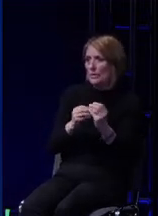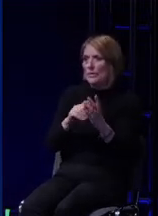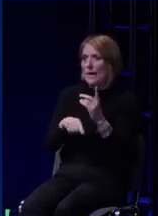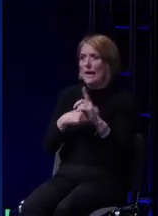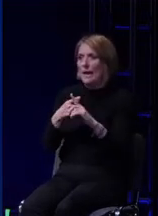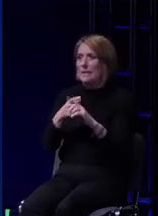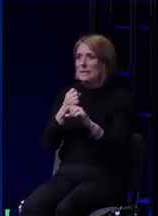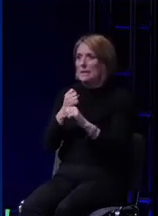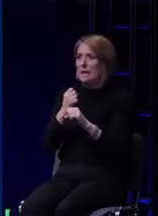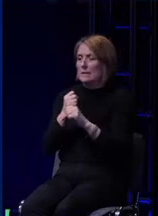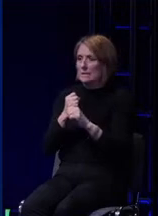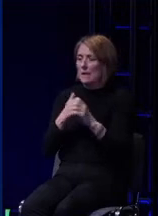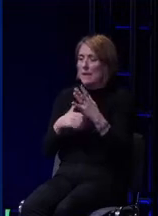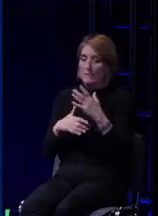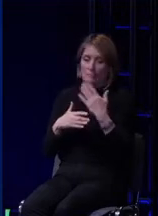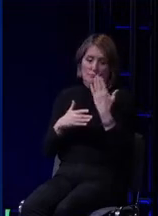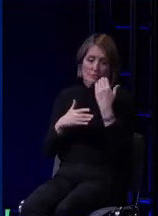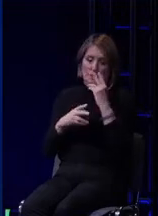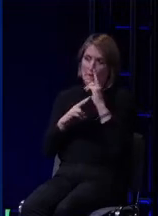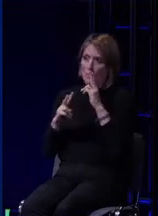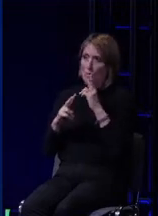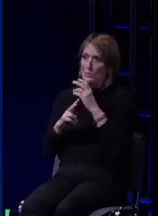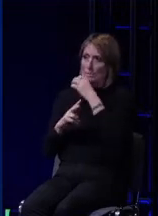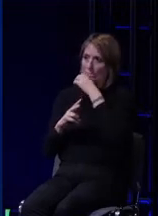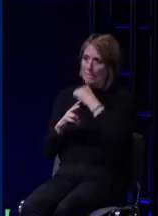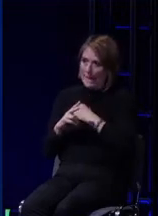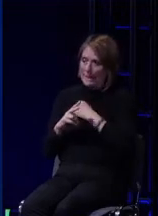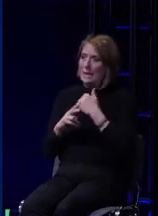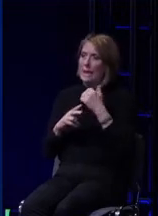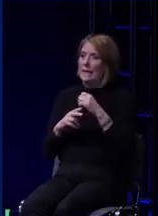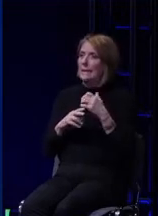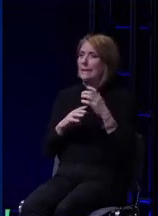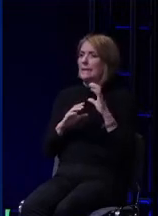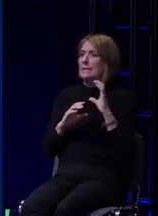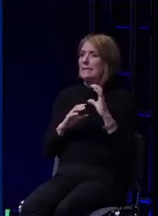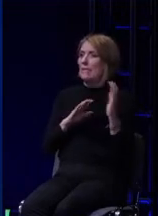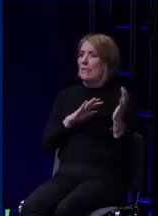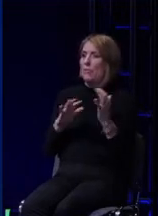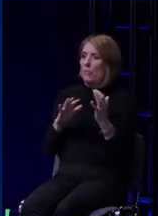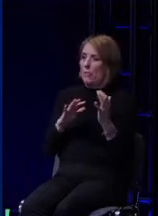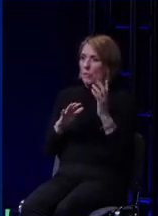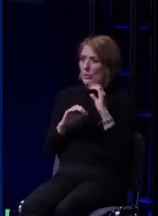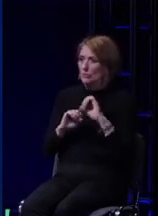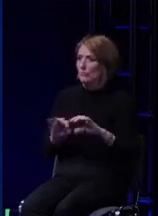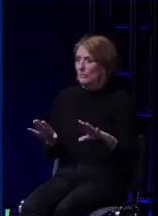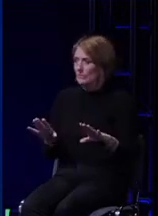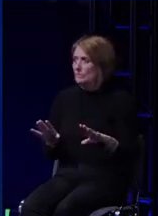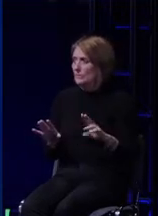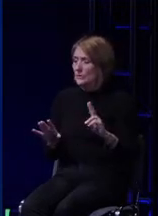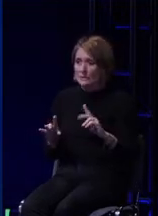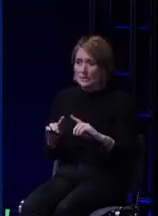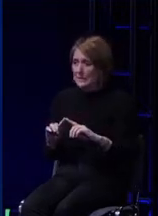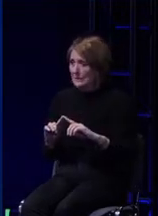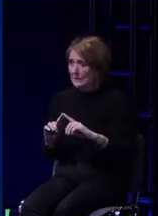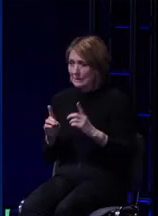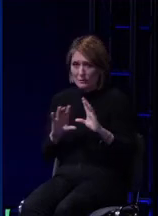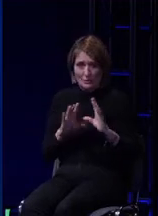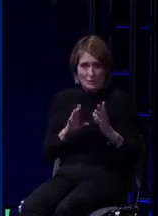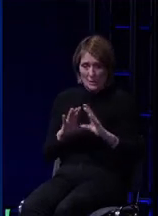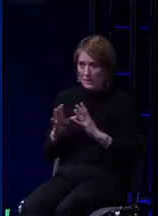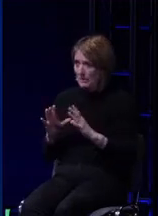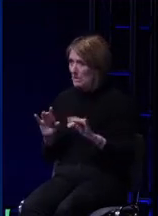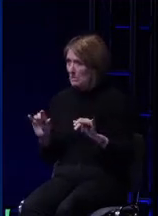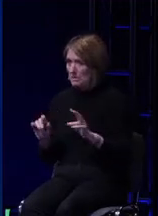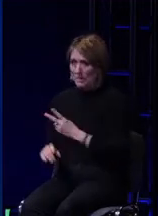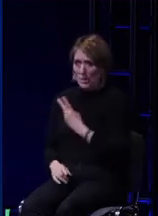recently watched Men and Civil War when it was released, for example. Two very different worlds, yet terrifying in many ways for